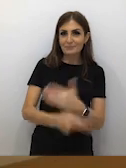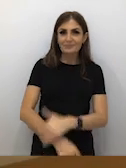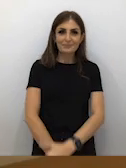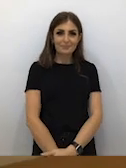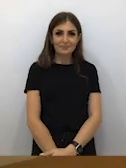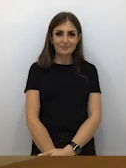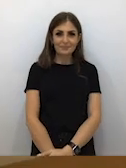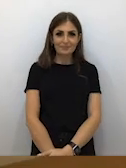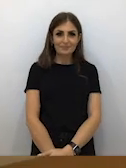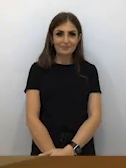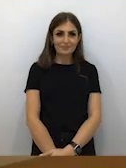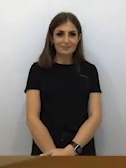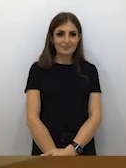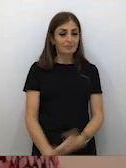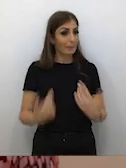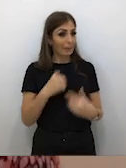in this program.